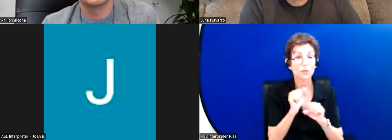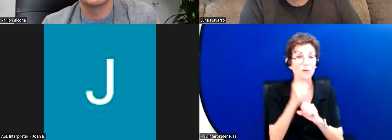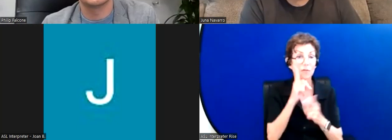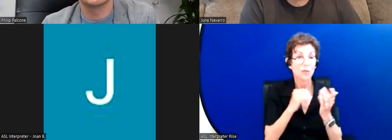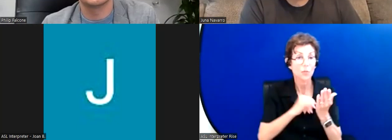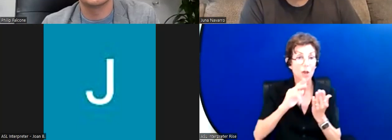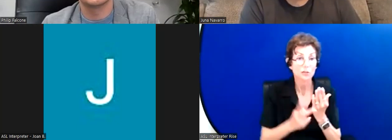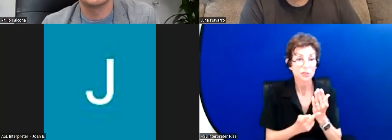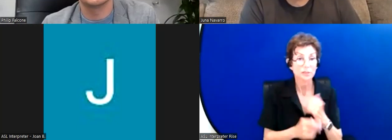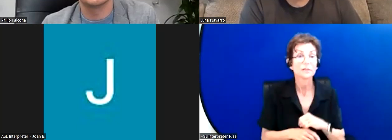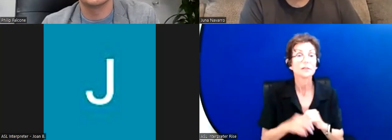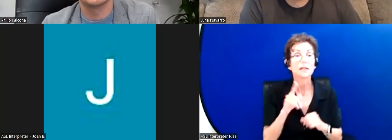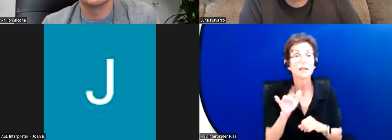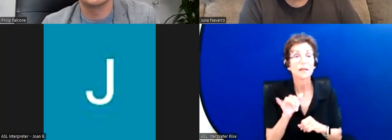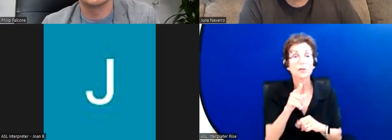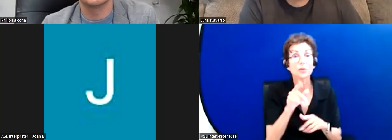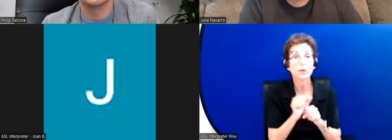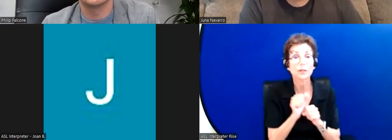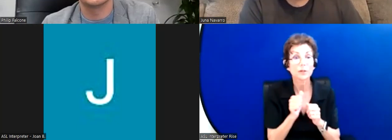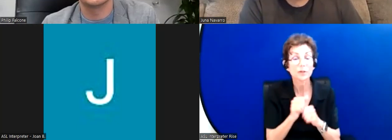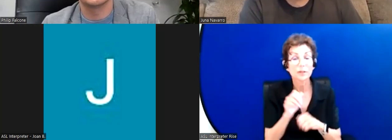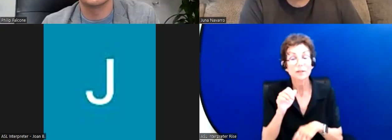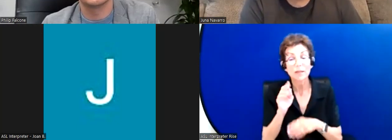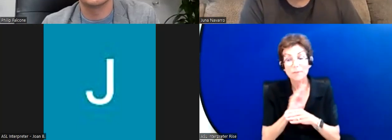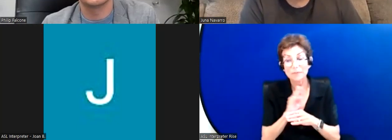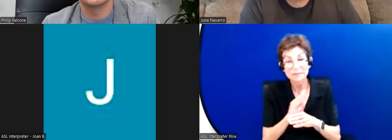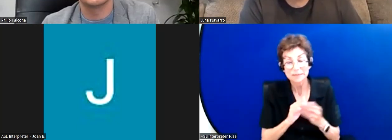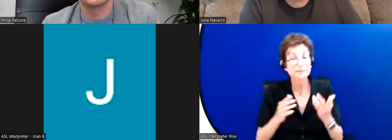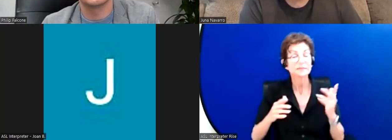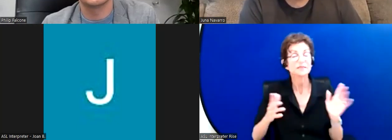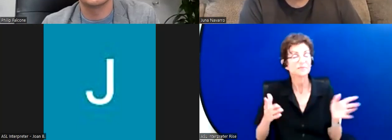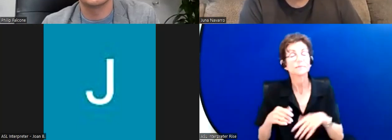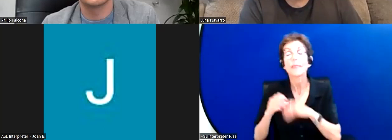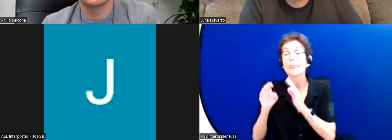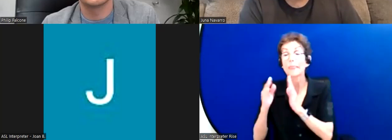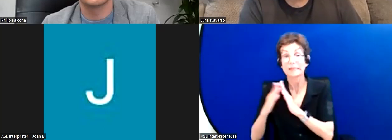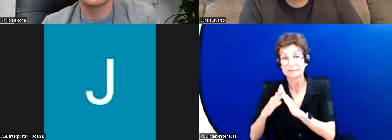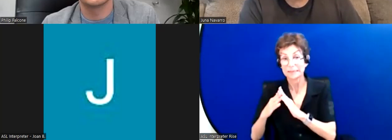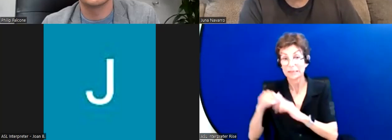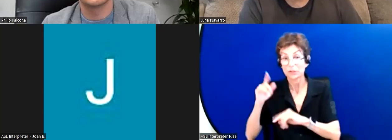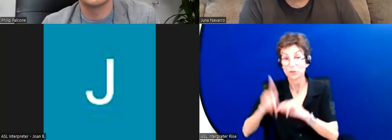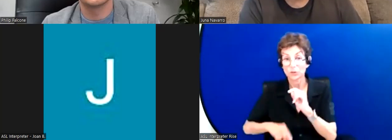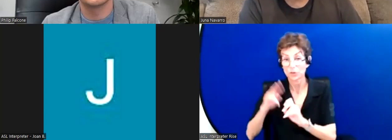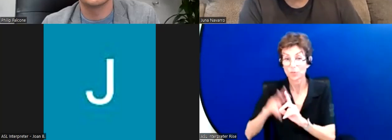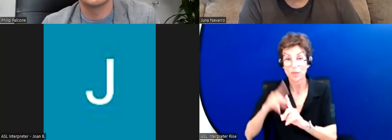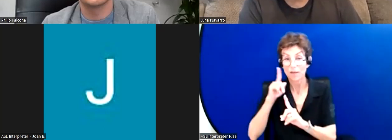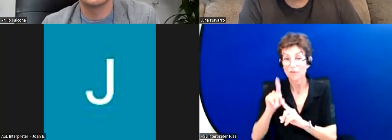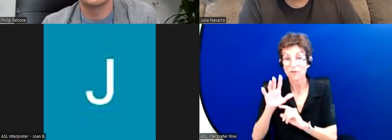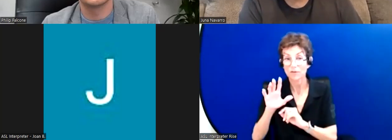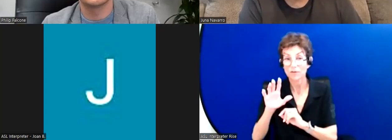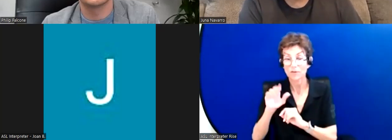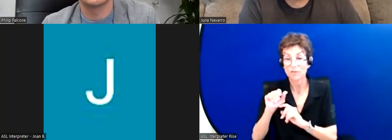another business, the city would not necessarily be able to apply for the grant funding, only